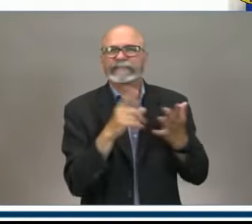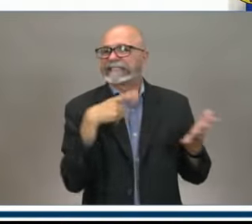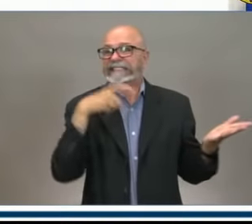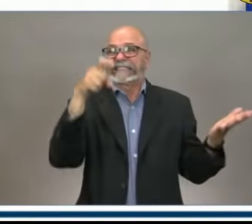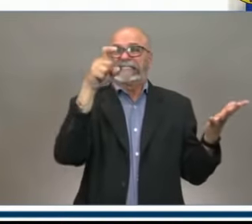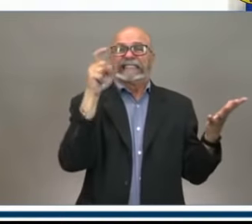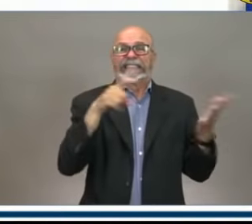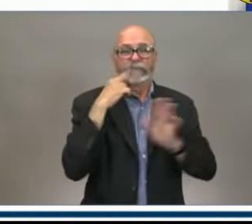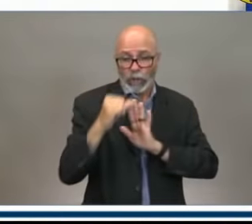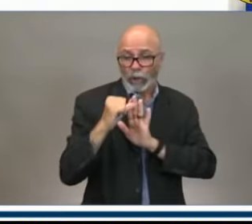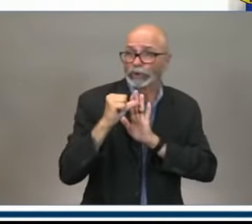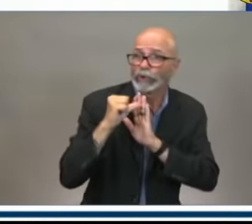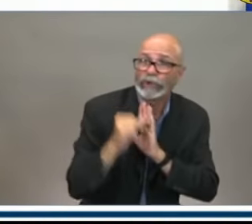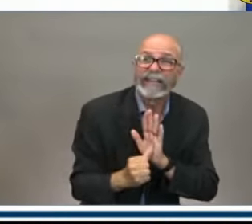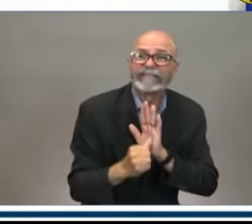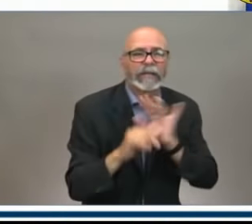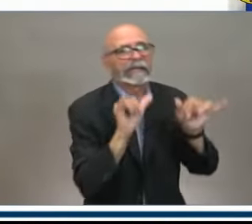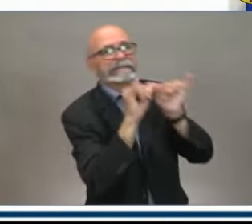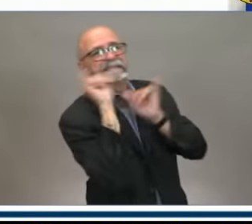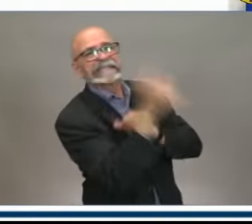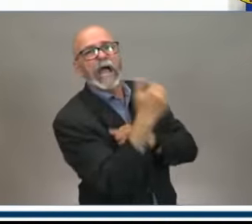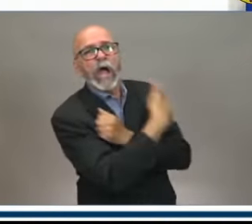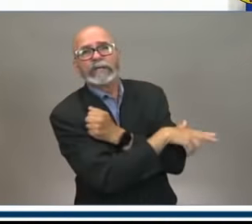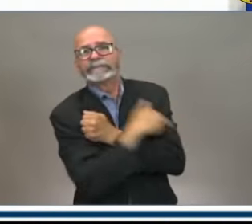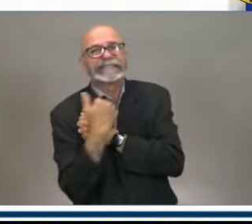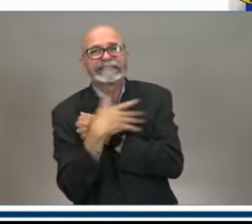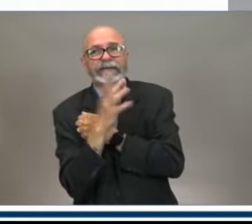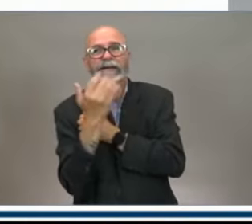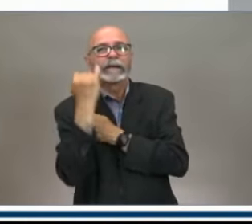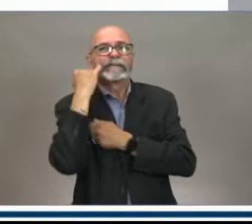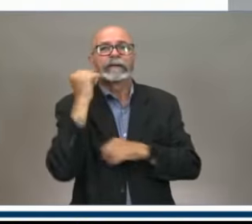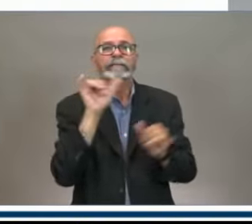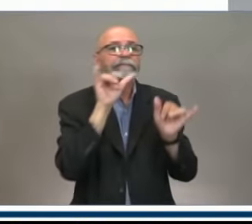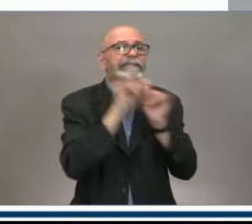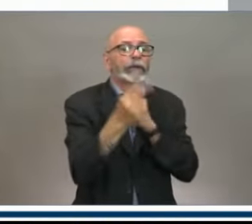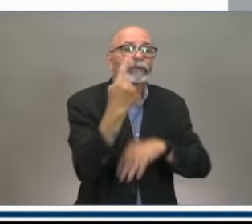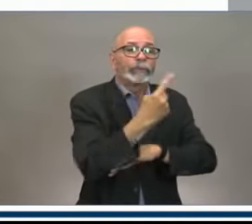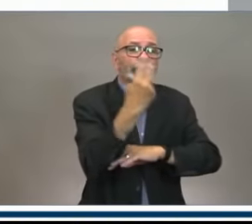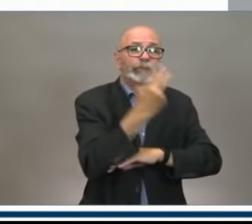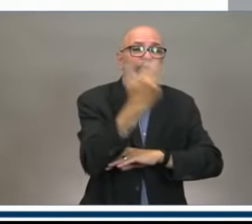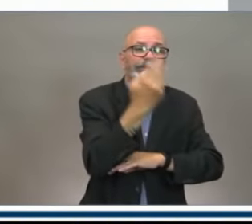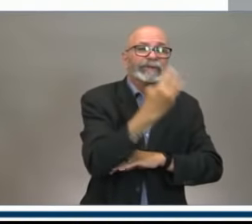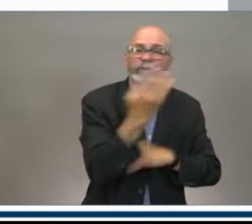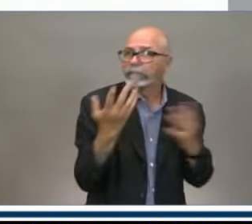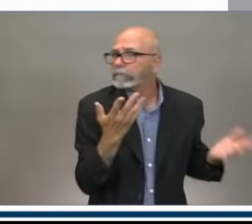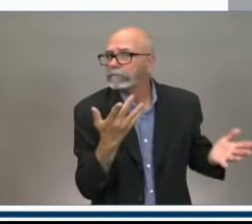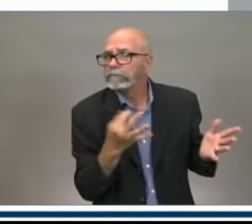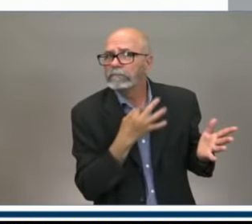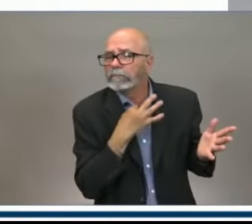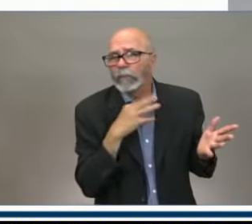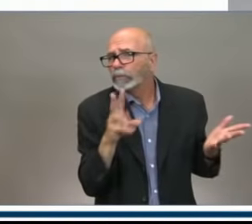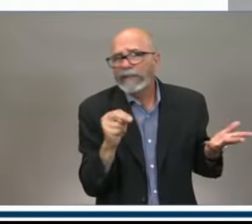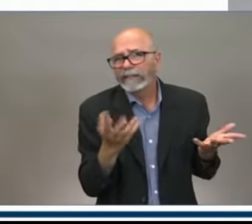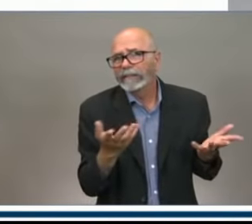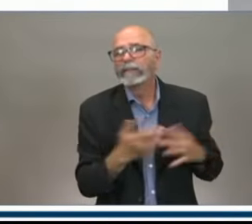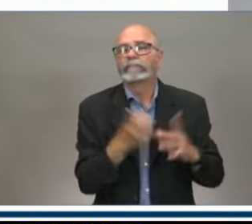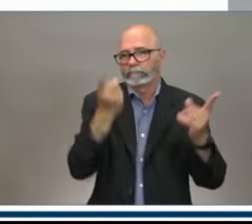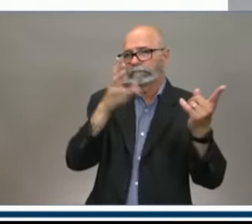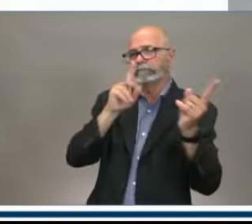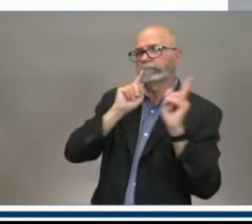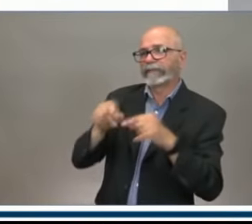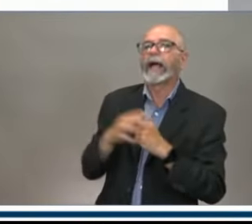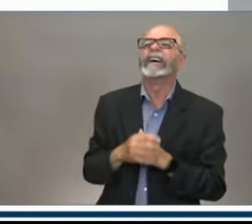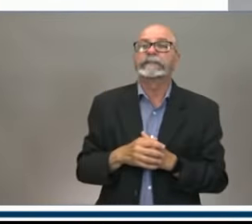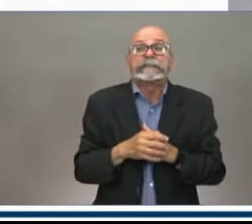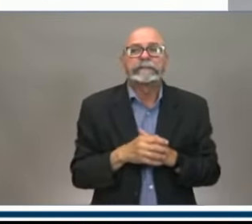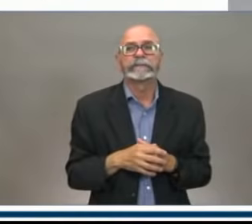more significant procedures can resume? I don't have an update on that. I know that work is continuing. I think it's best if you